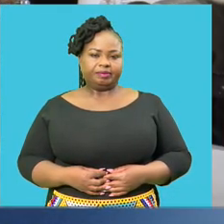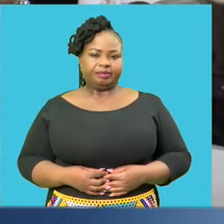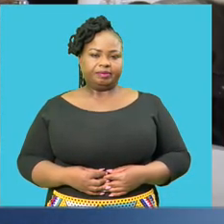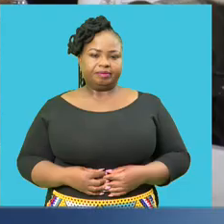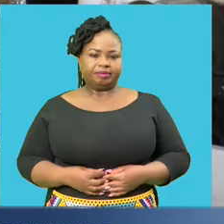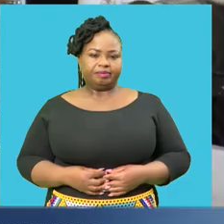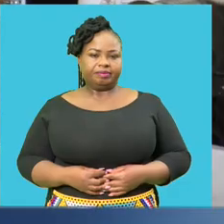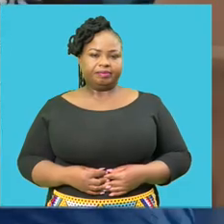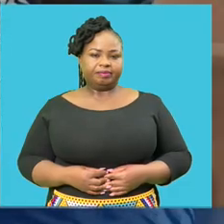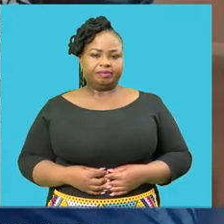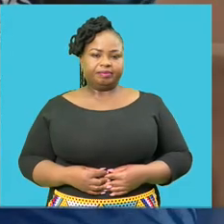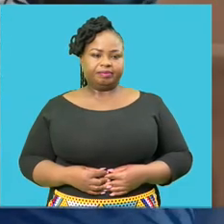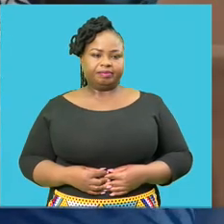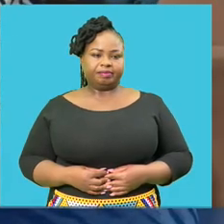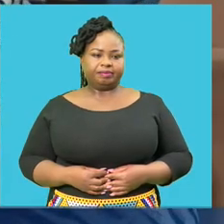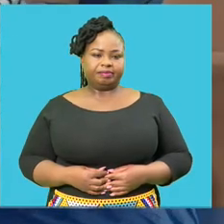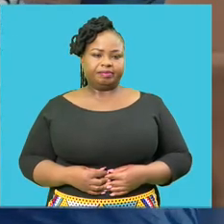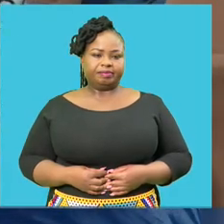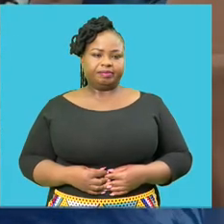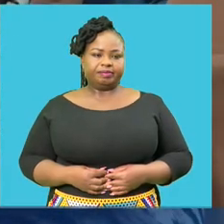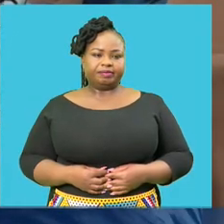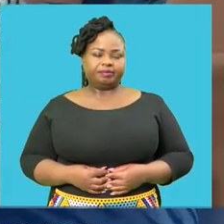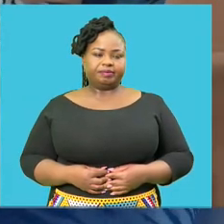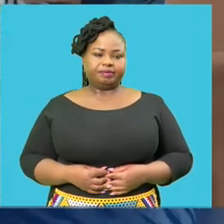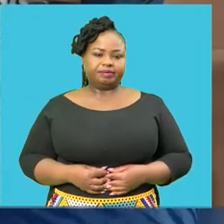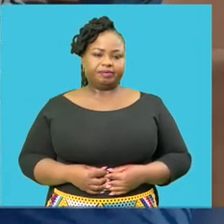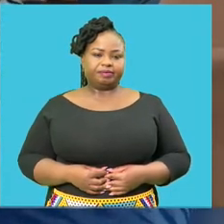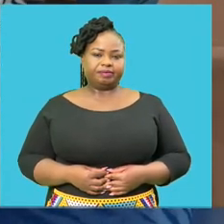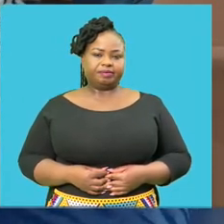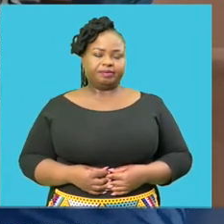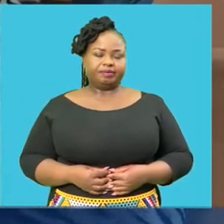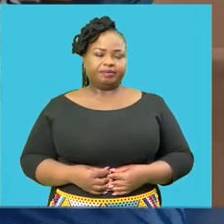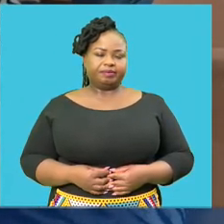Ez dabe ni se Soeto TV, kini noglunga mte, mbungi se Newtown.